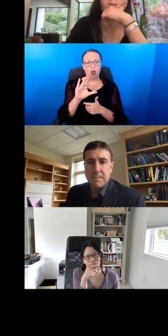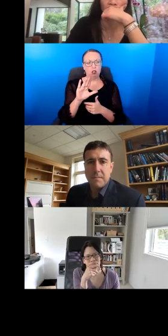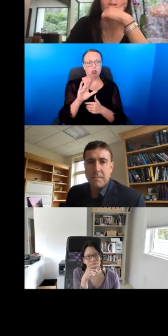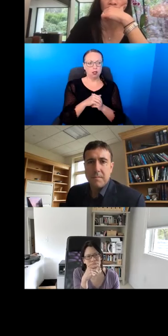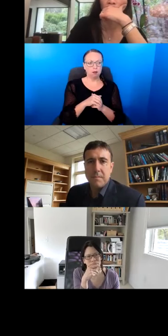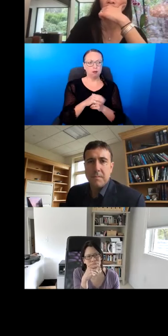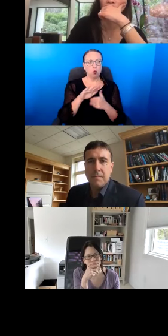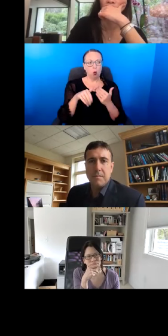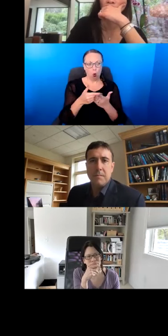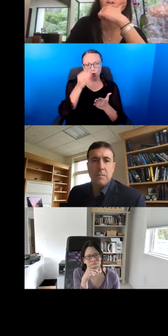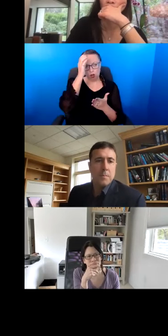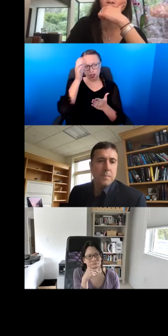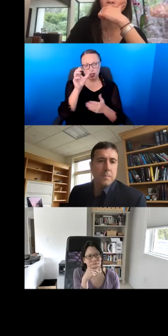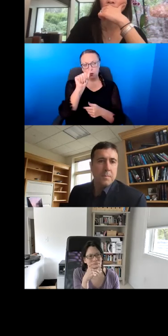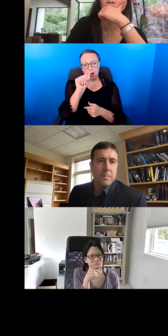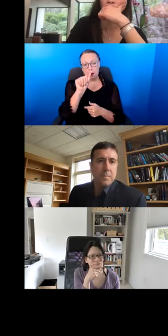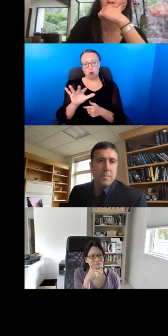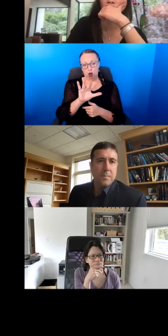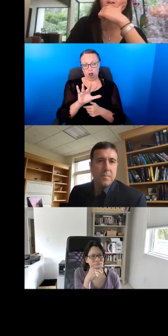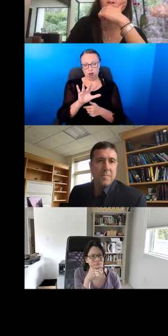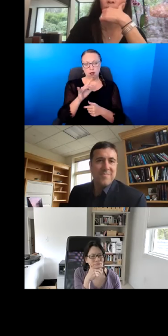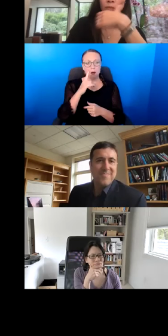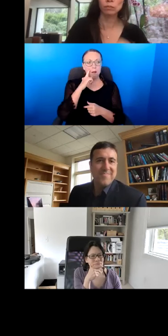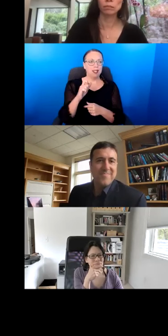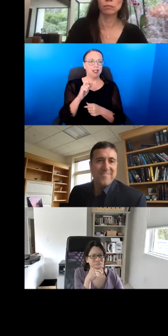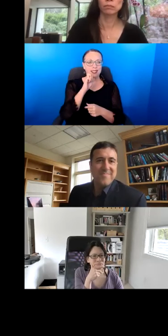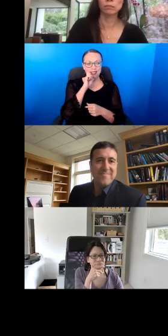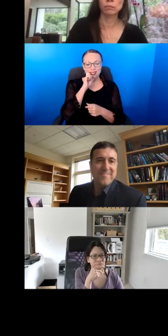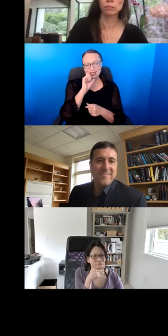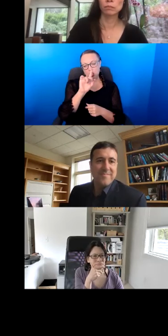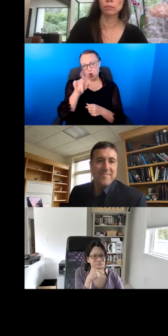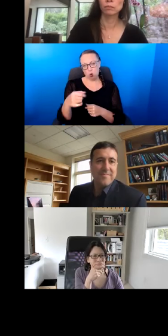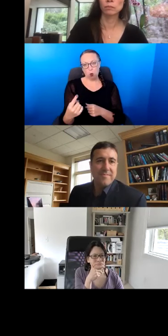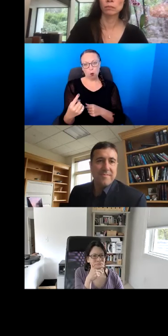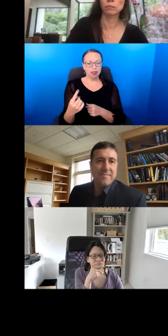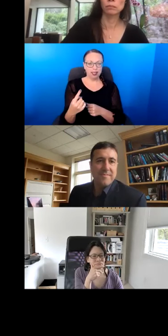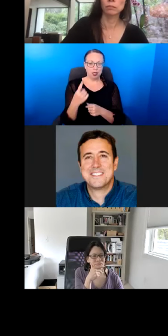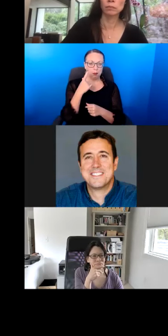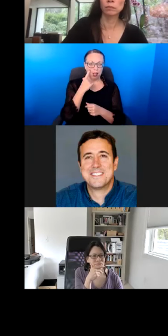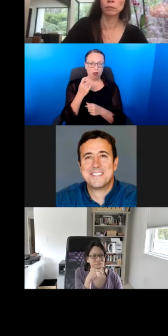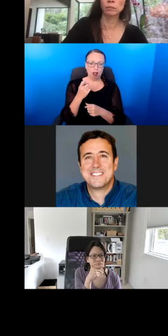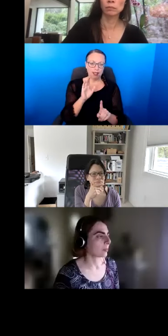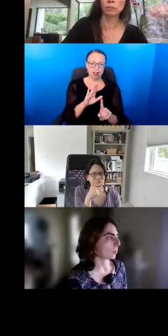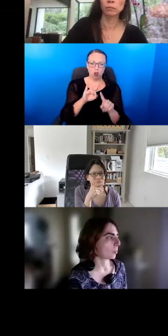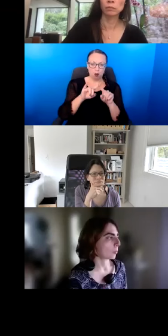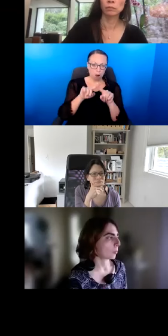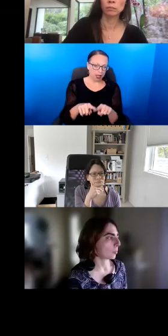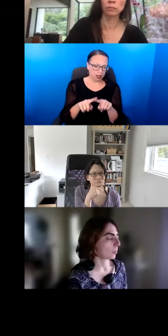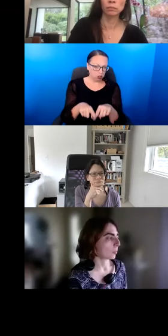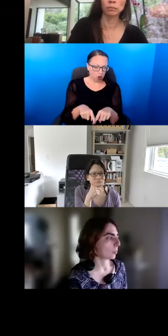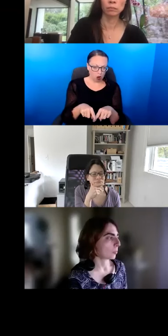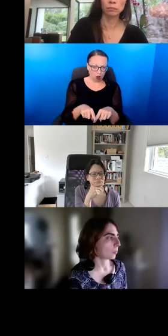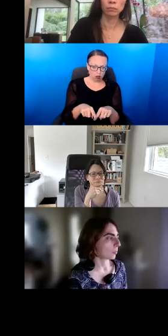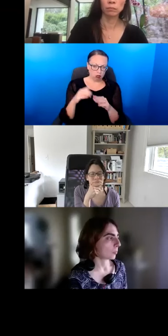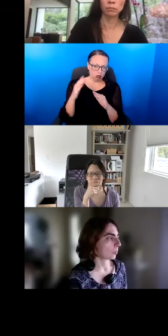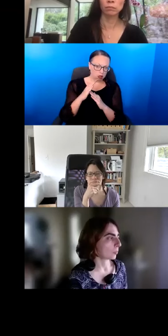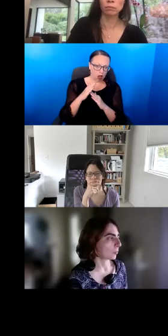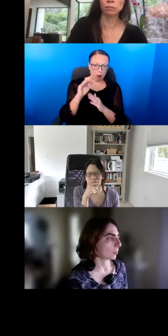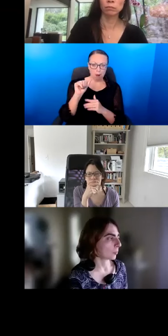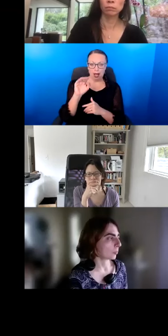All concepts are abstract. And it's not only because they're based on probably the most abstract thing on